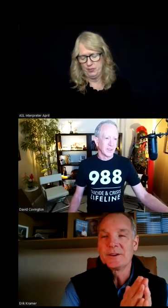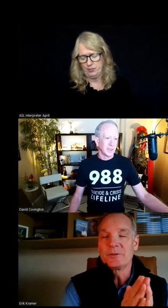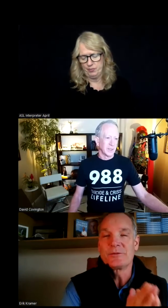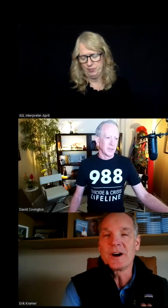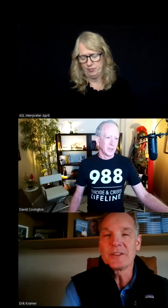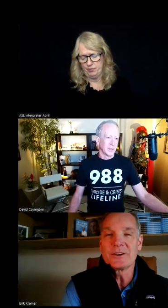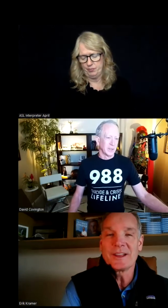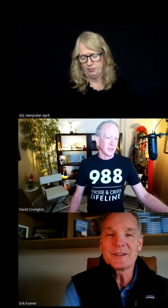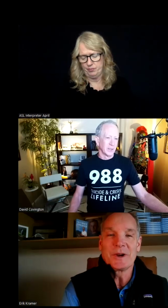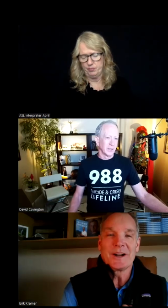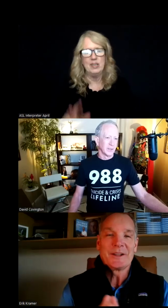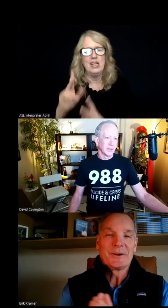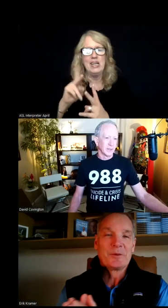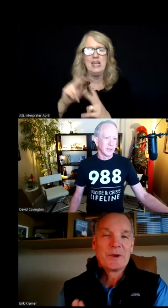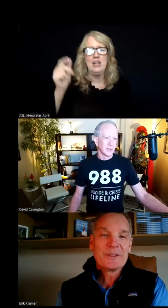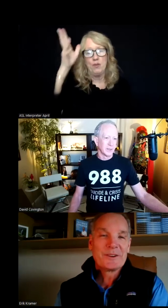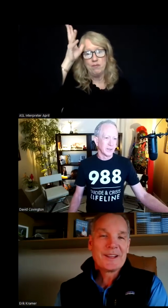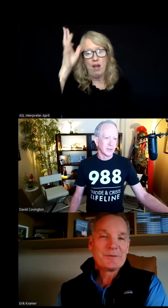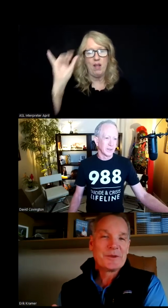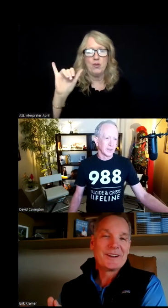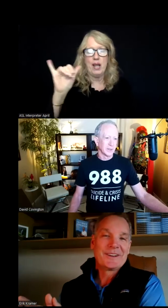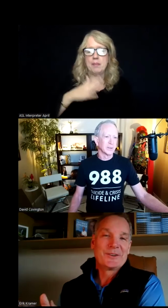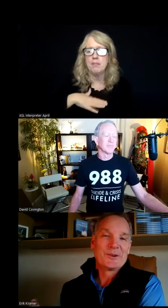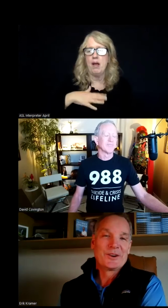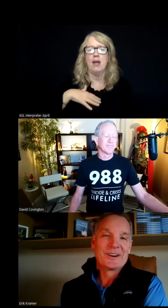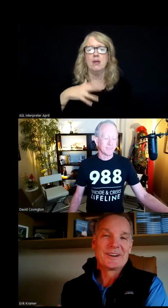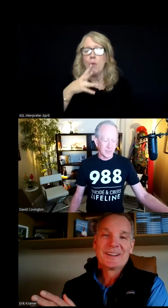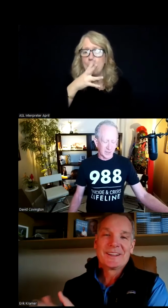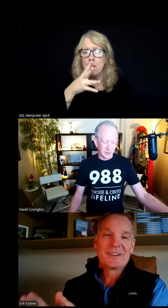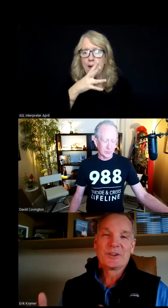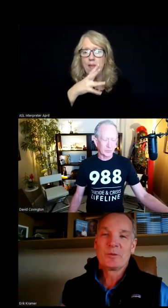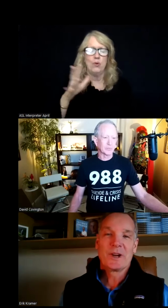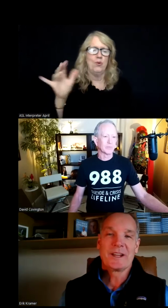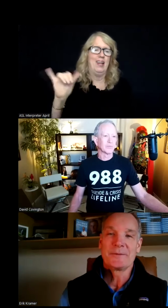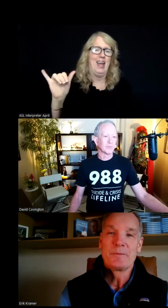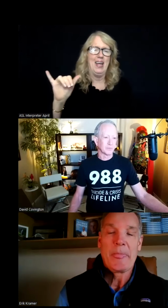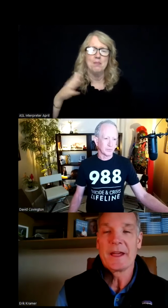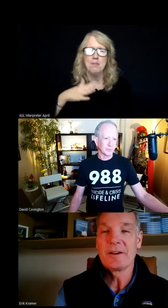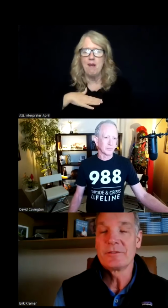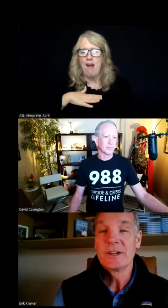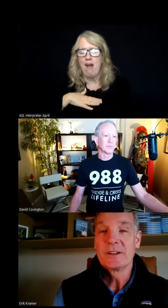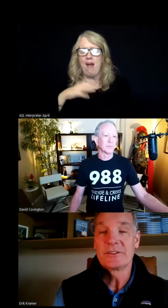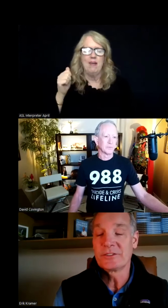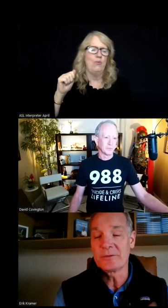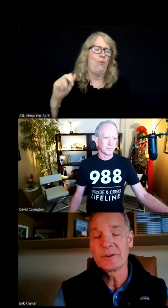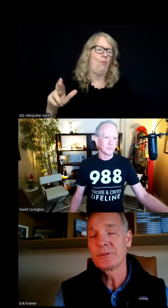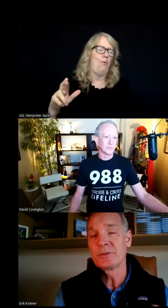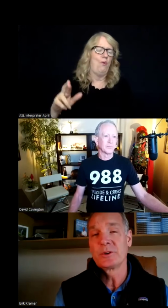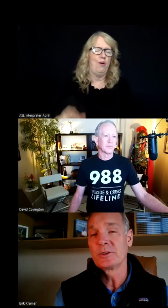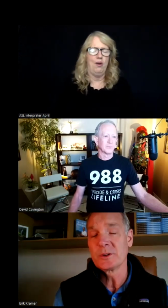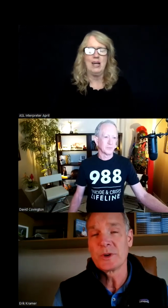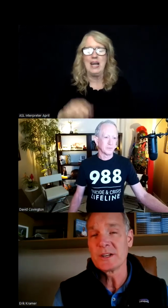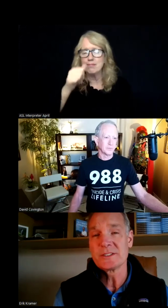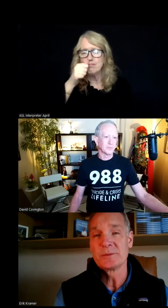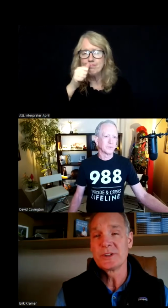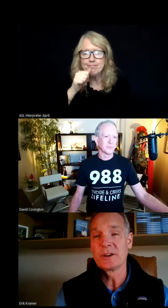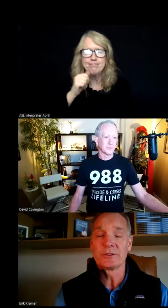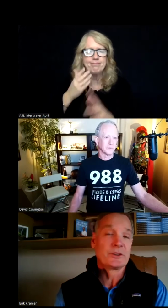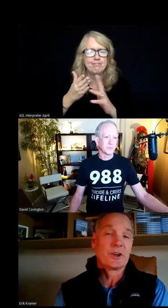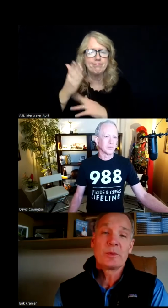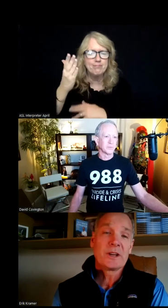a father like mine or a mother like mine, or in some way have suffered through